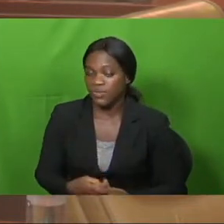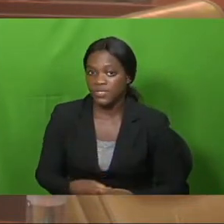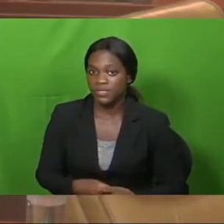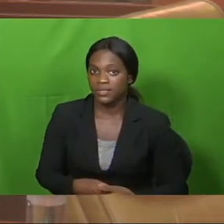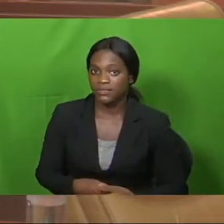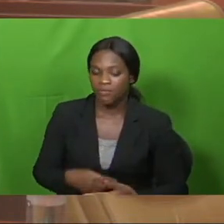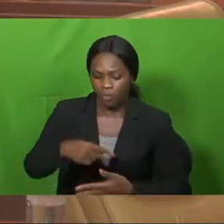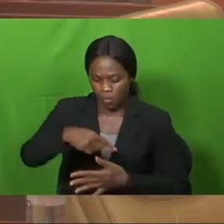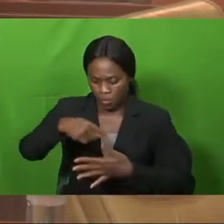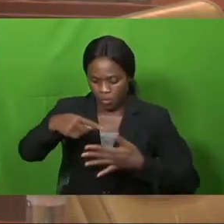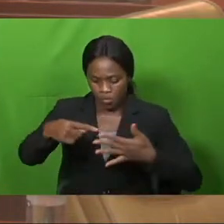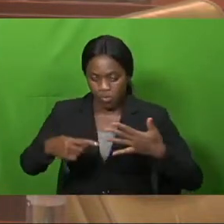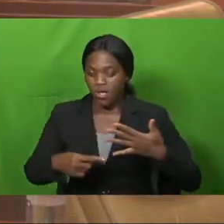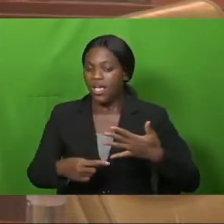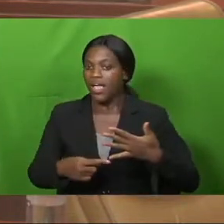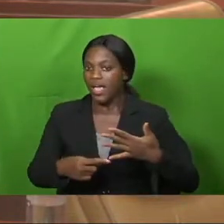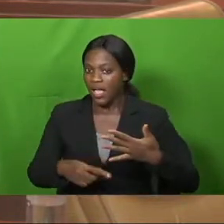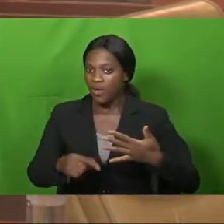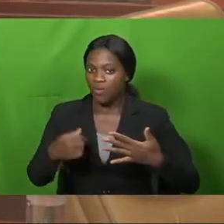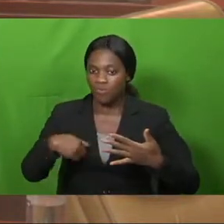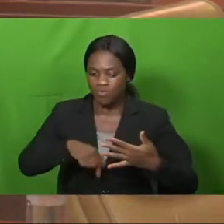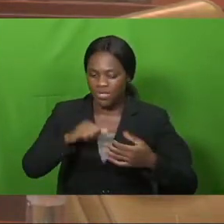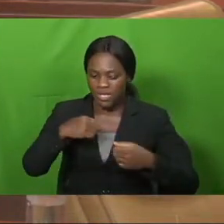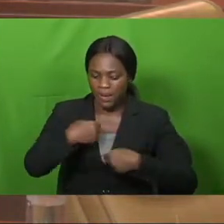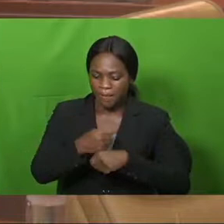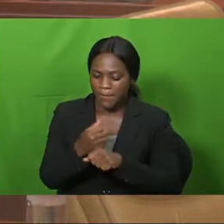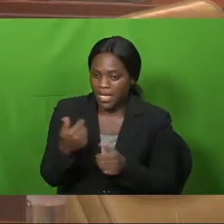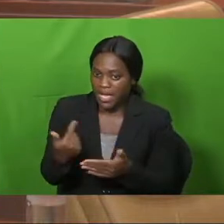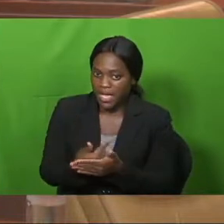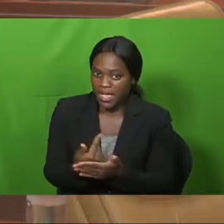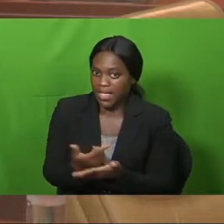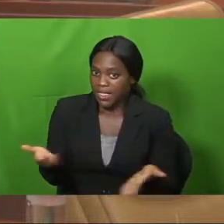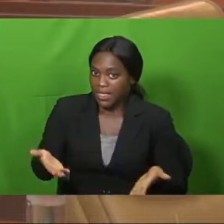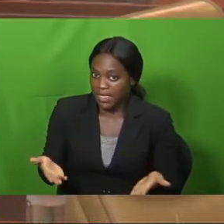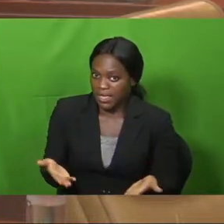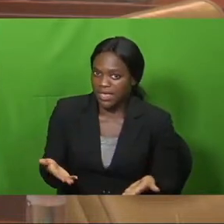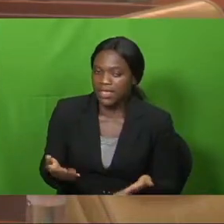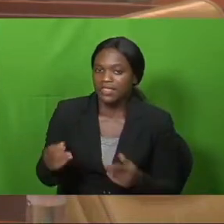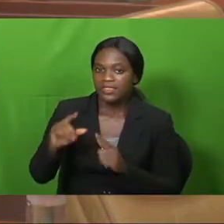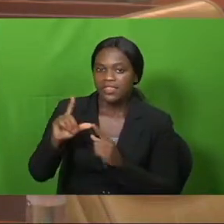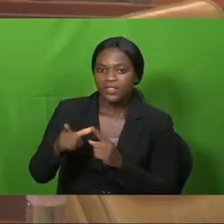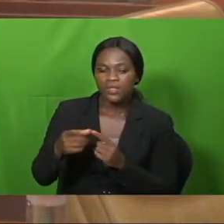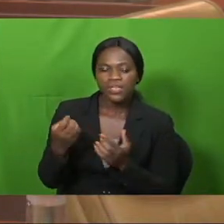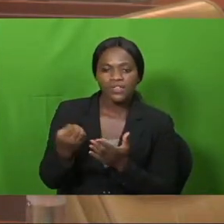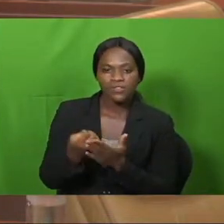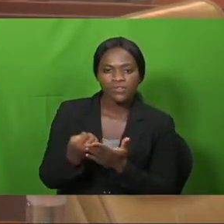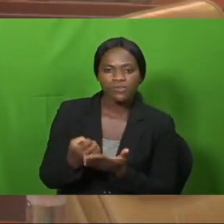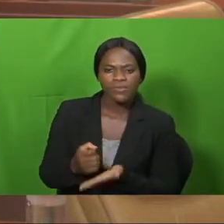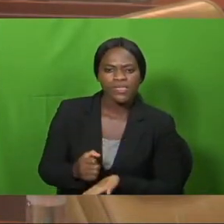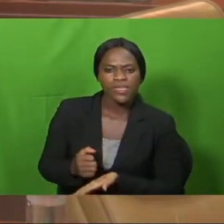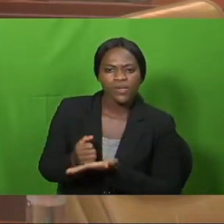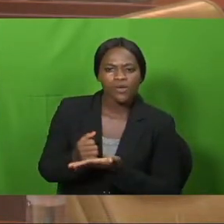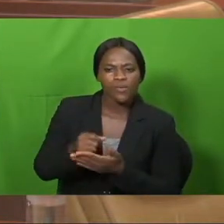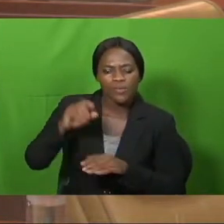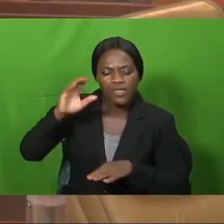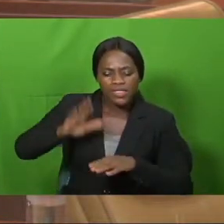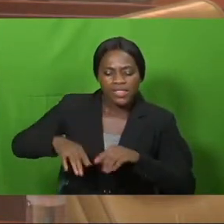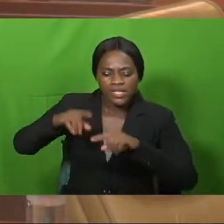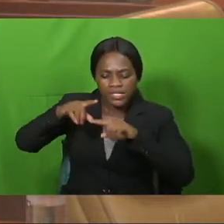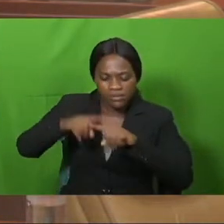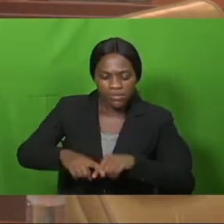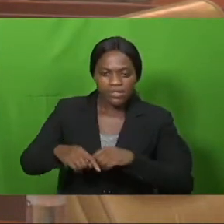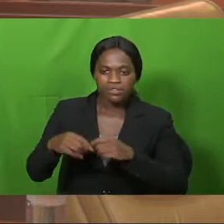can be produced in this country so that the local economy will take, rather than depending on